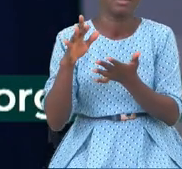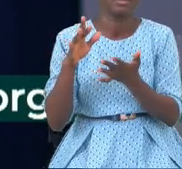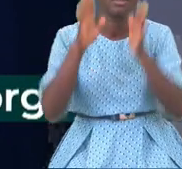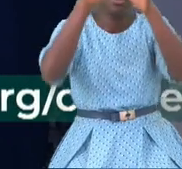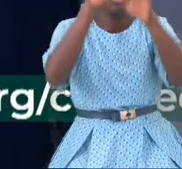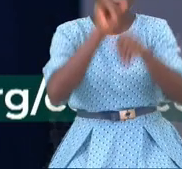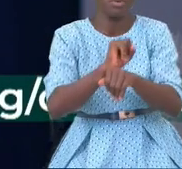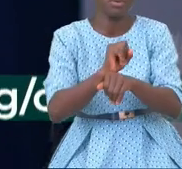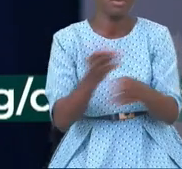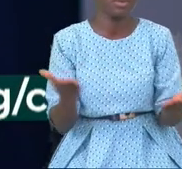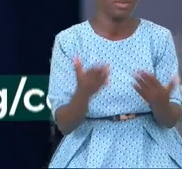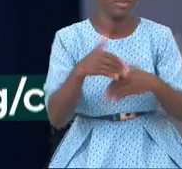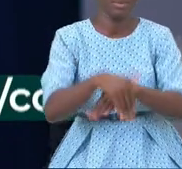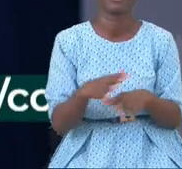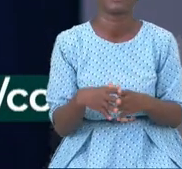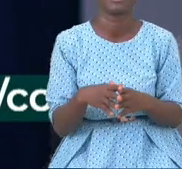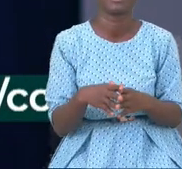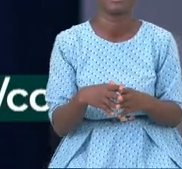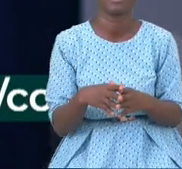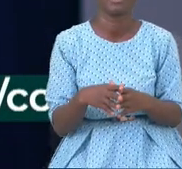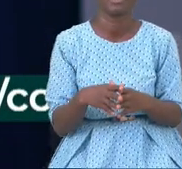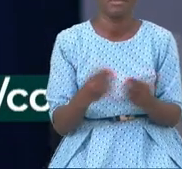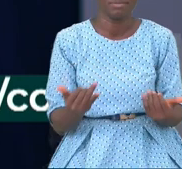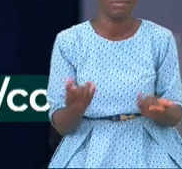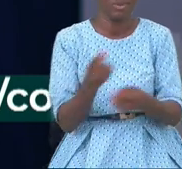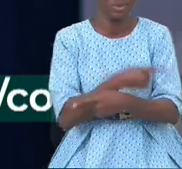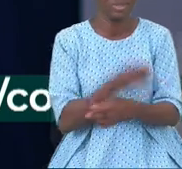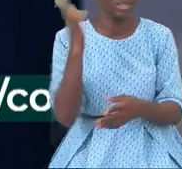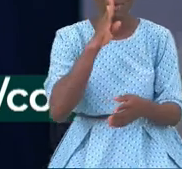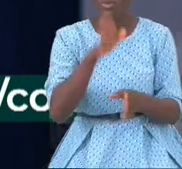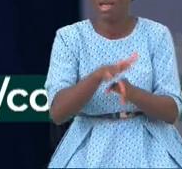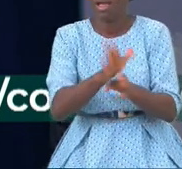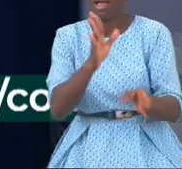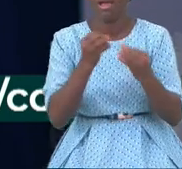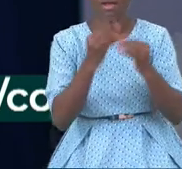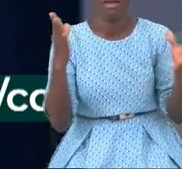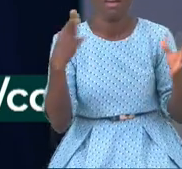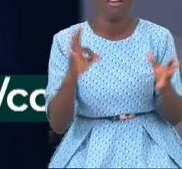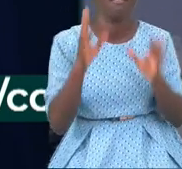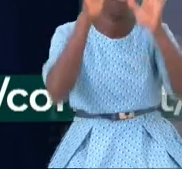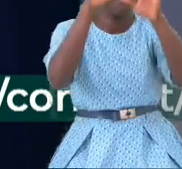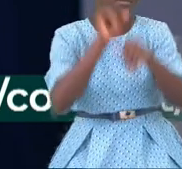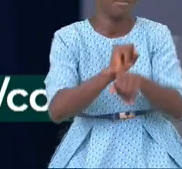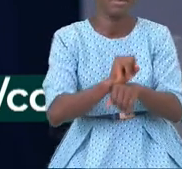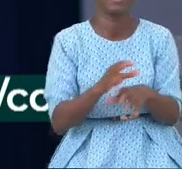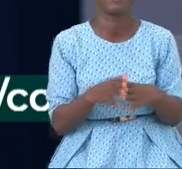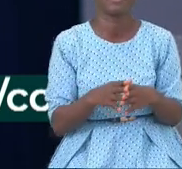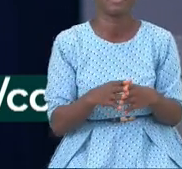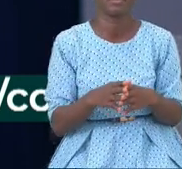If you have somebody far away, connect them now on phone when our Father in the Lord comes up to preach here,